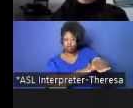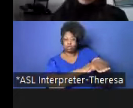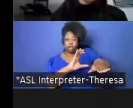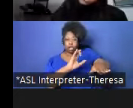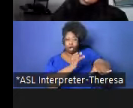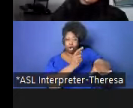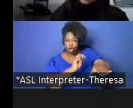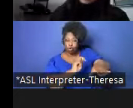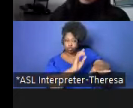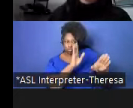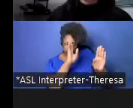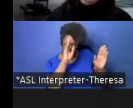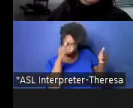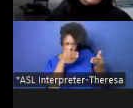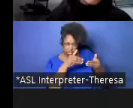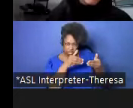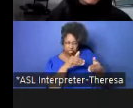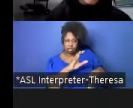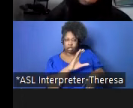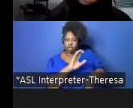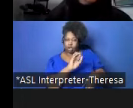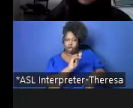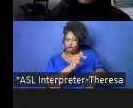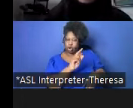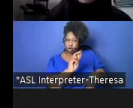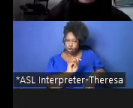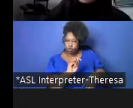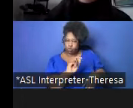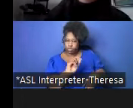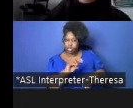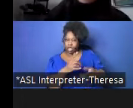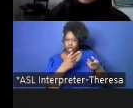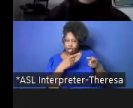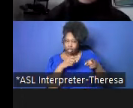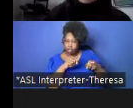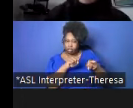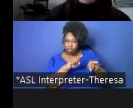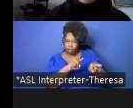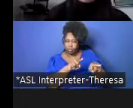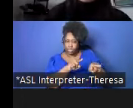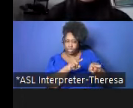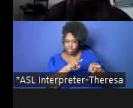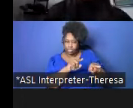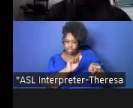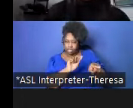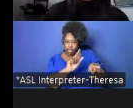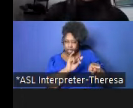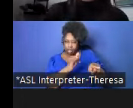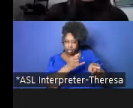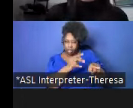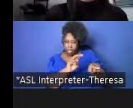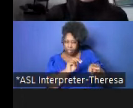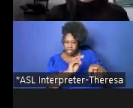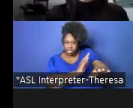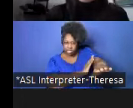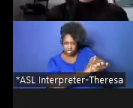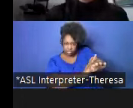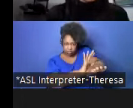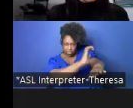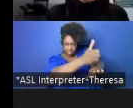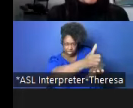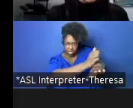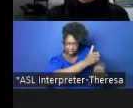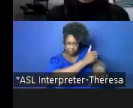doing coastal alignment, potentially doing options for coastal alignment along right-of-ways, policy-based measures